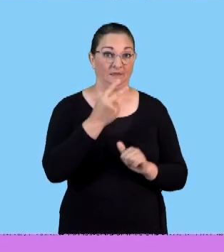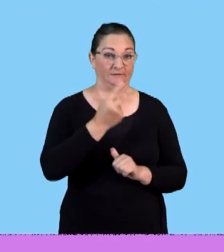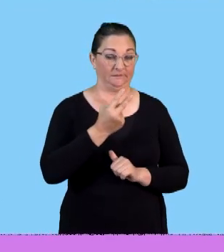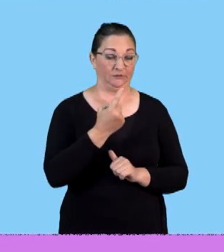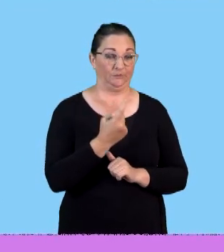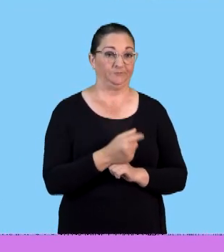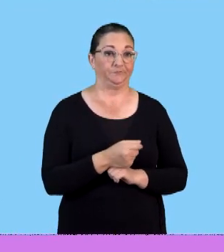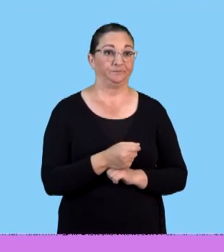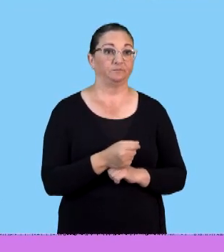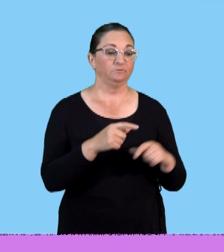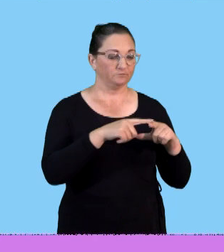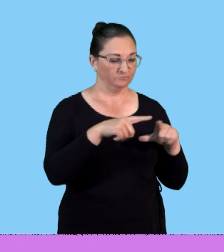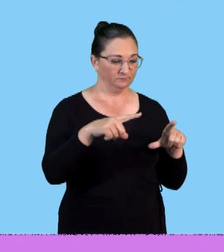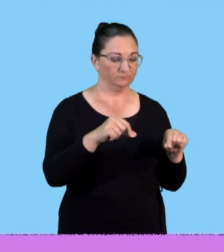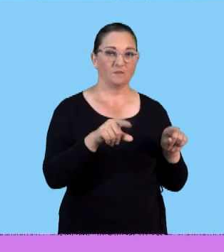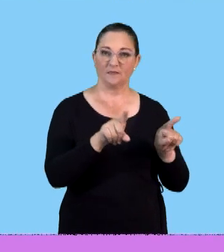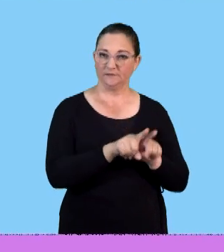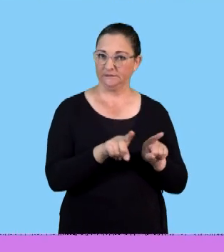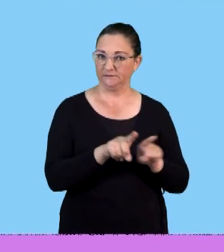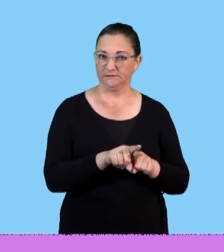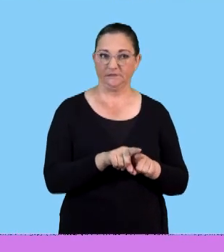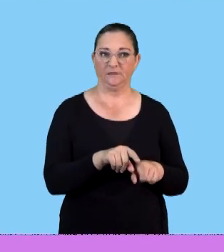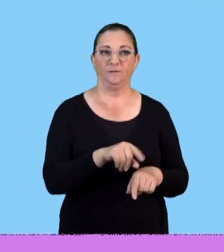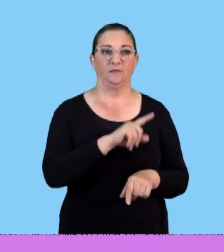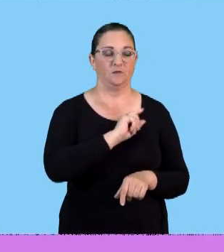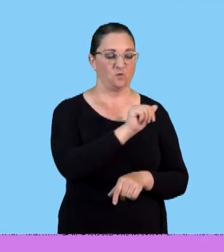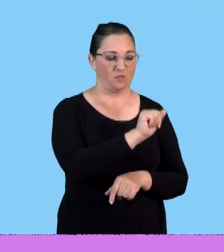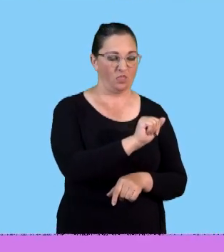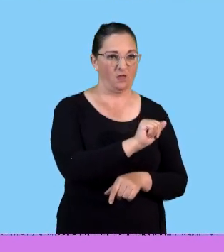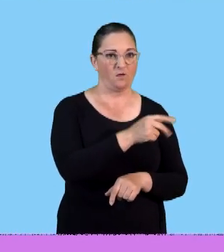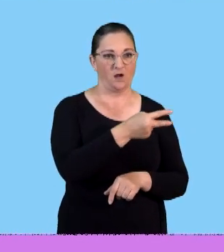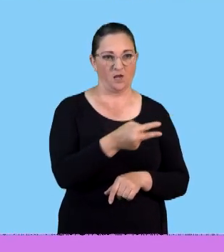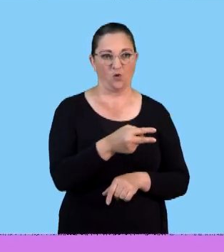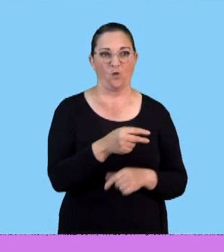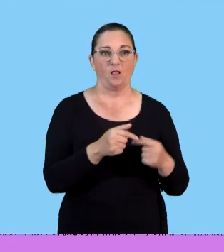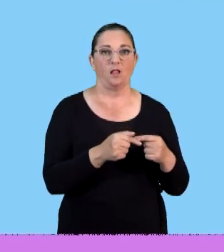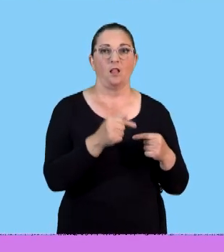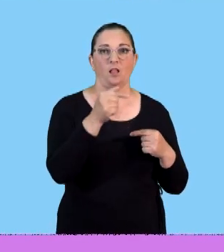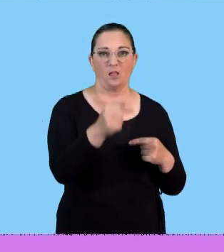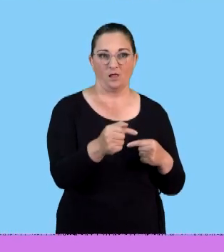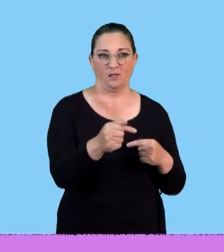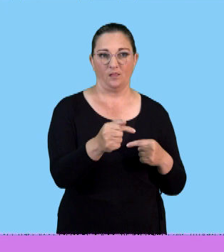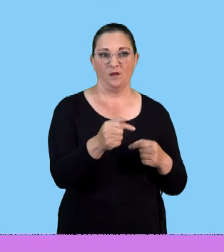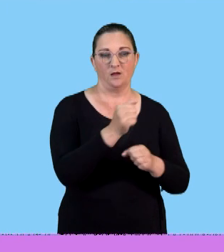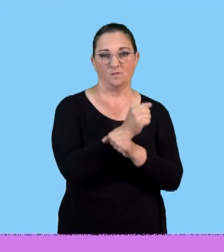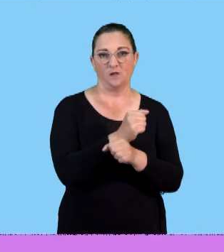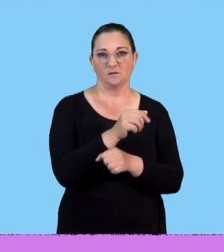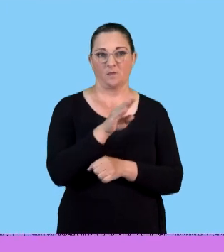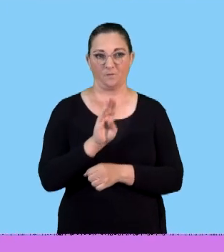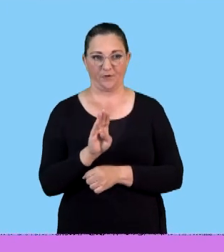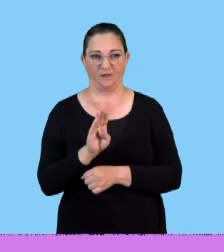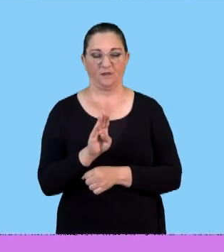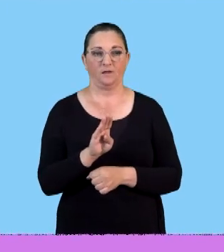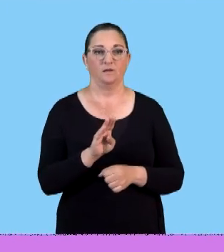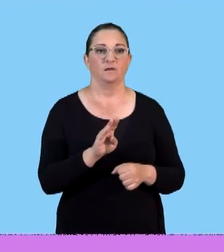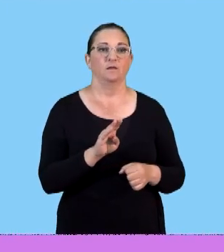second one, also a rectangle as we can see. So area equals length multiplied by our breadth. So in